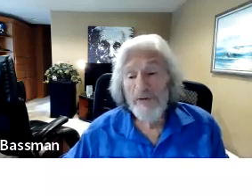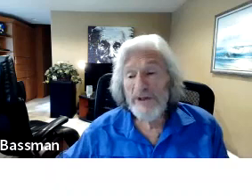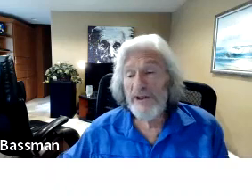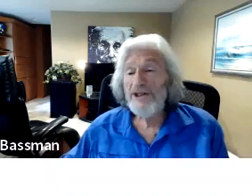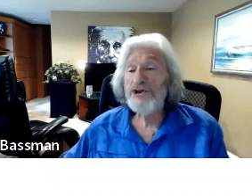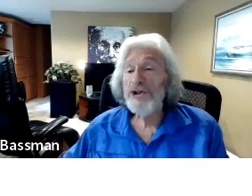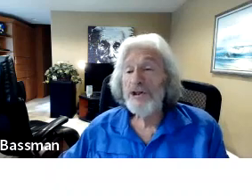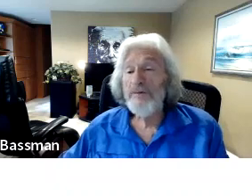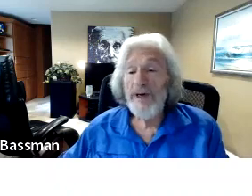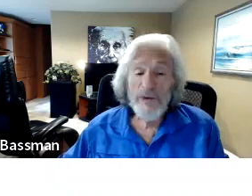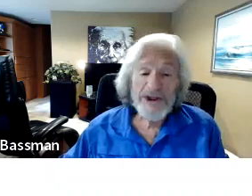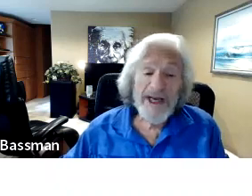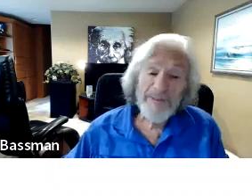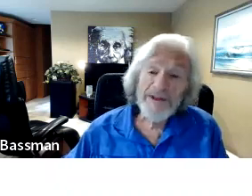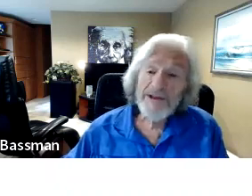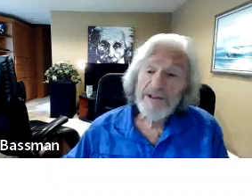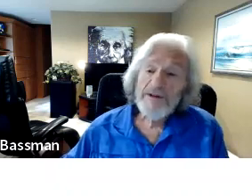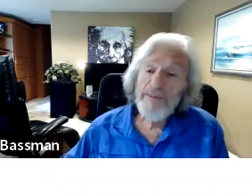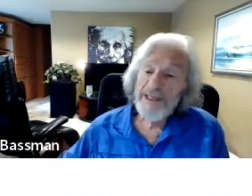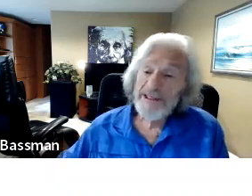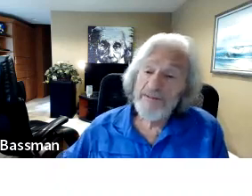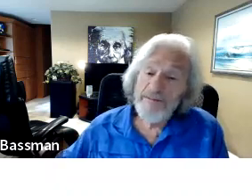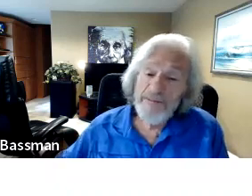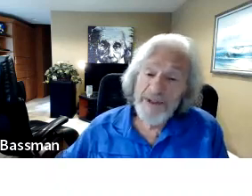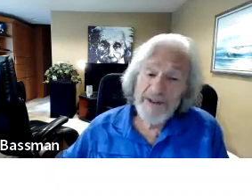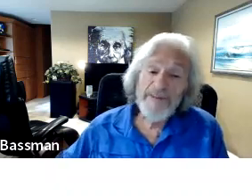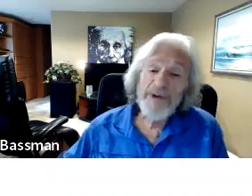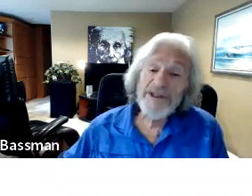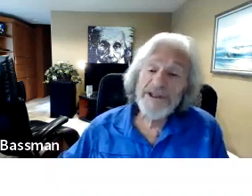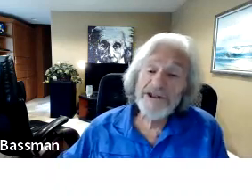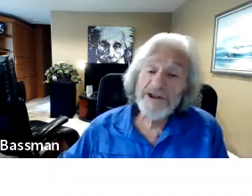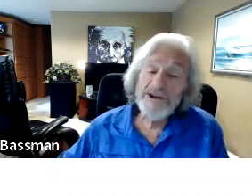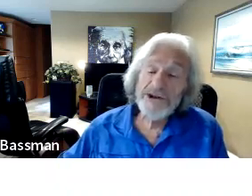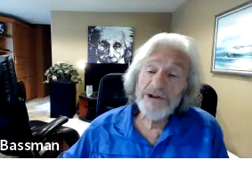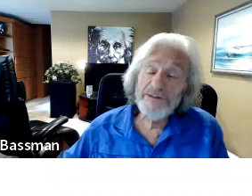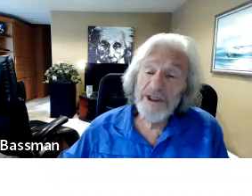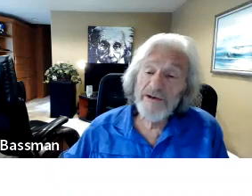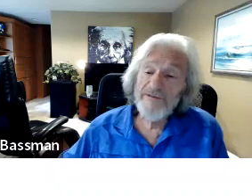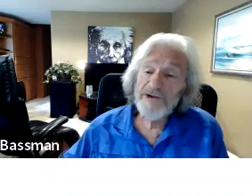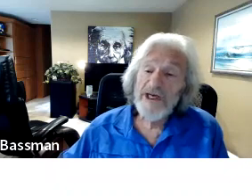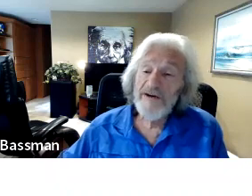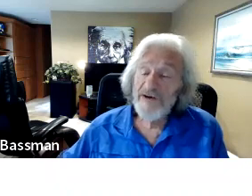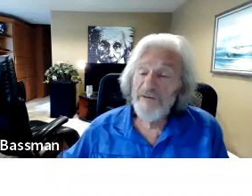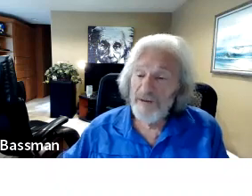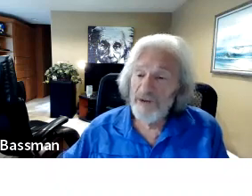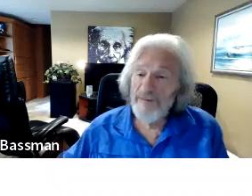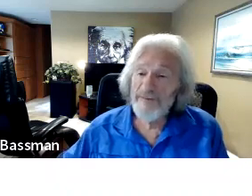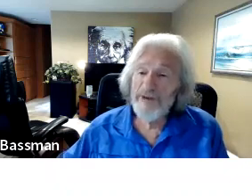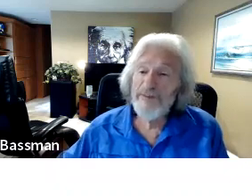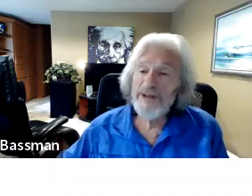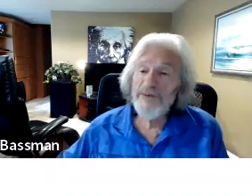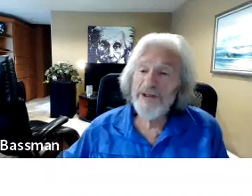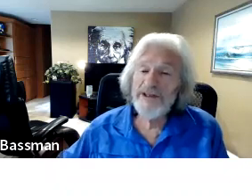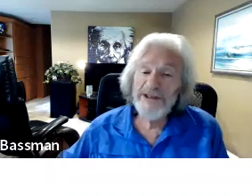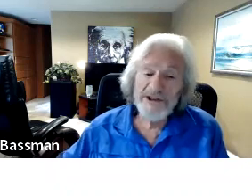or they've been touched by what's happened by being put in an institution themselves, having a family